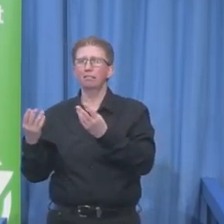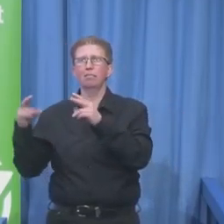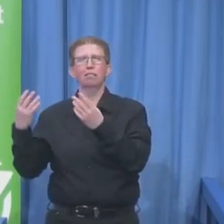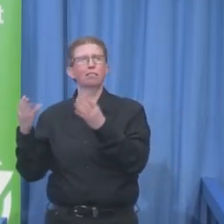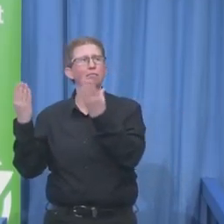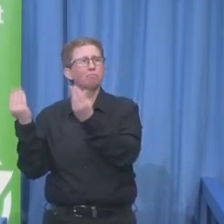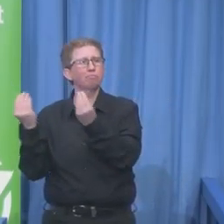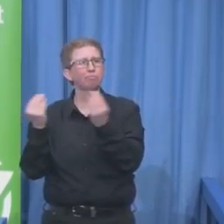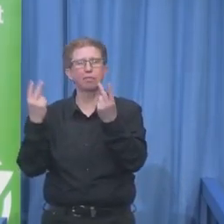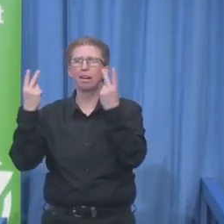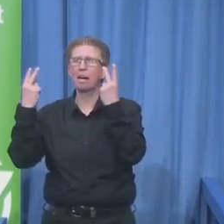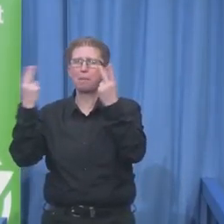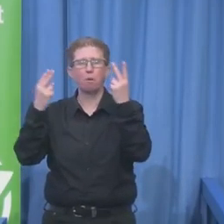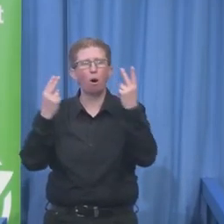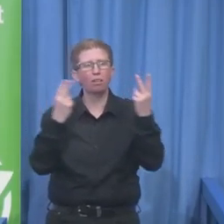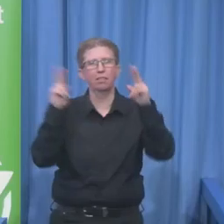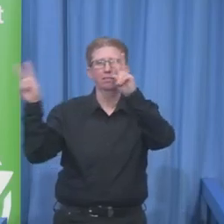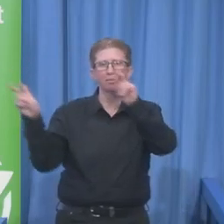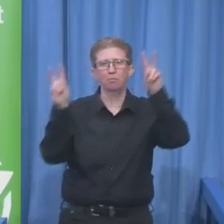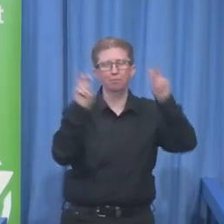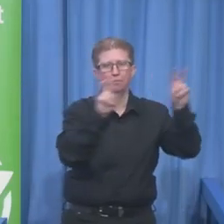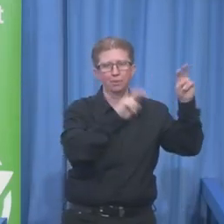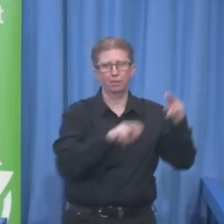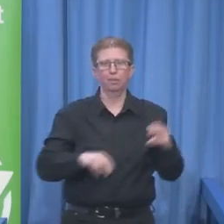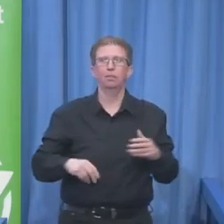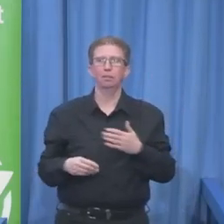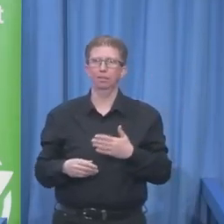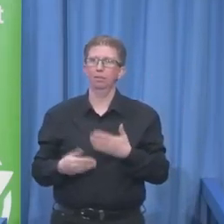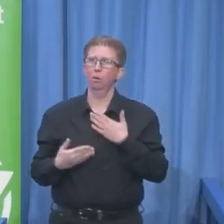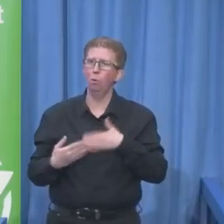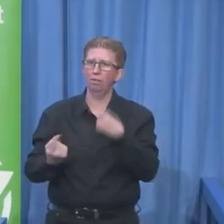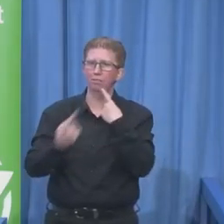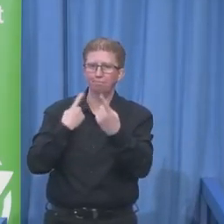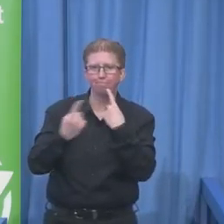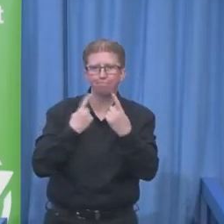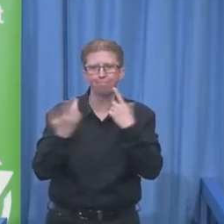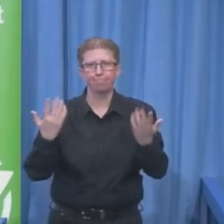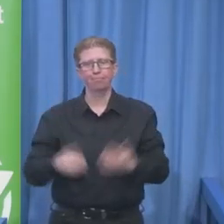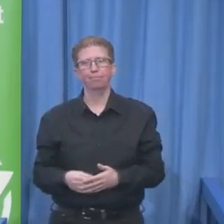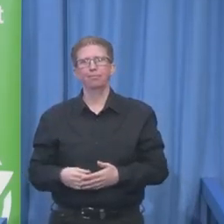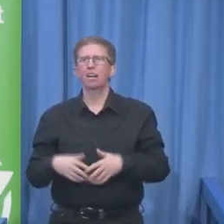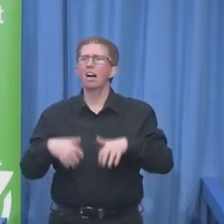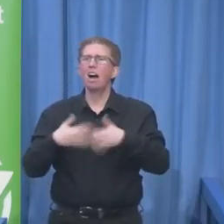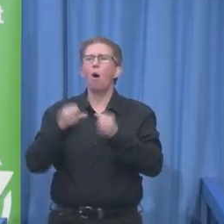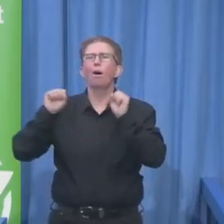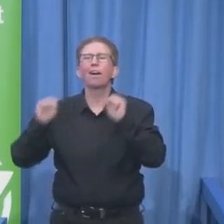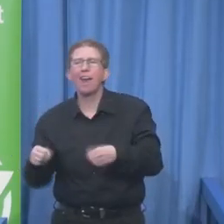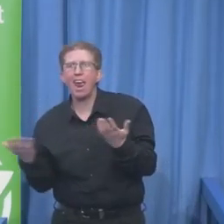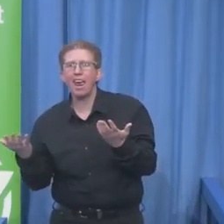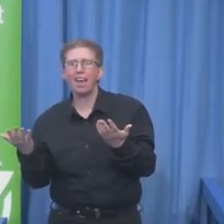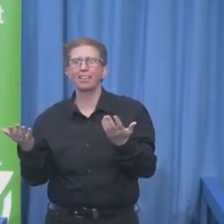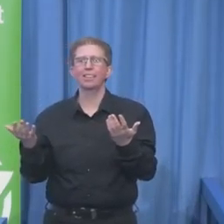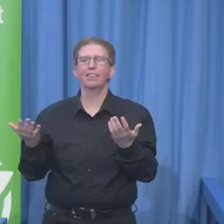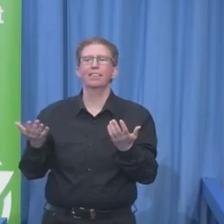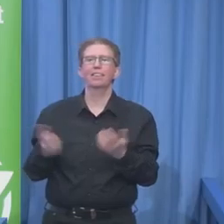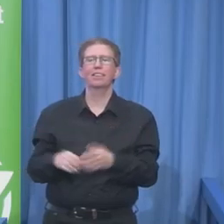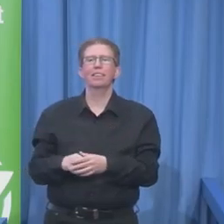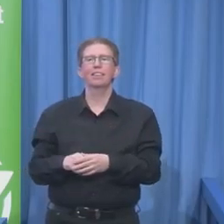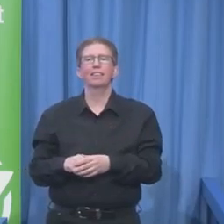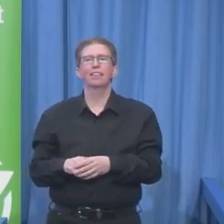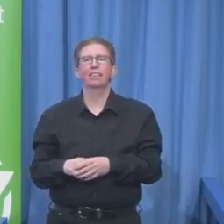Successful transition from sheltered employment settings into the open labor market. Let's